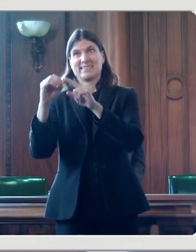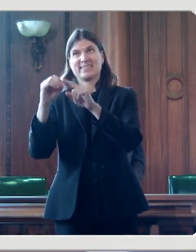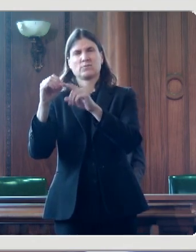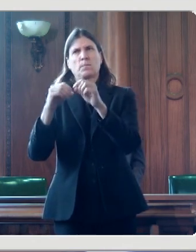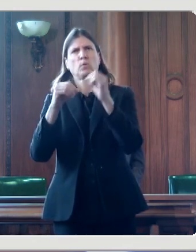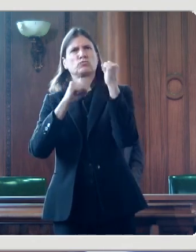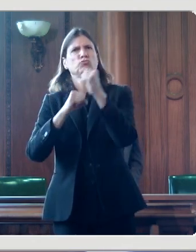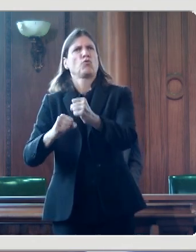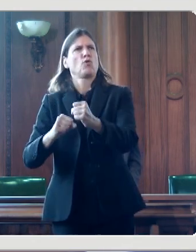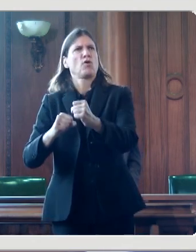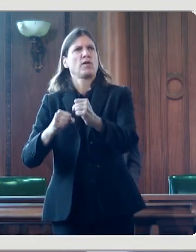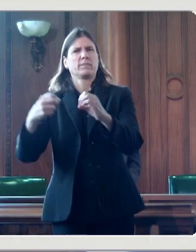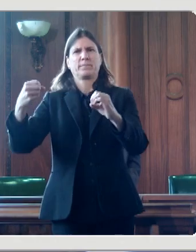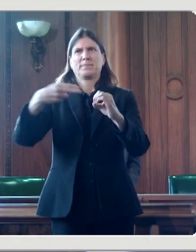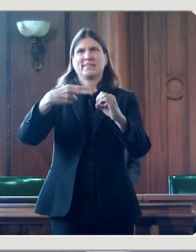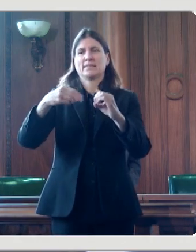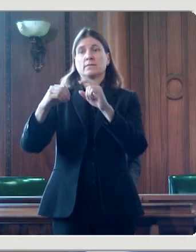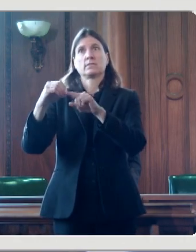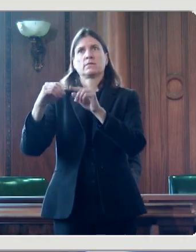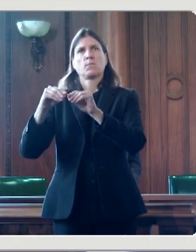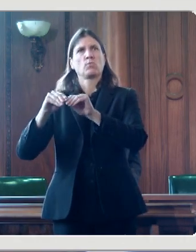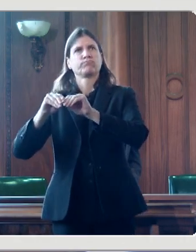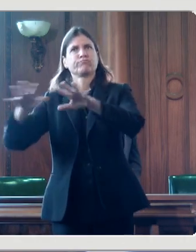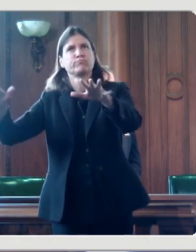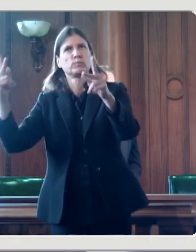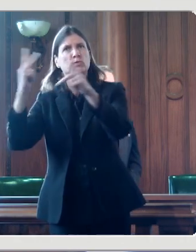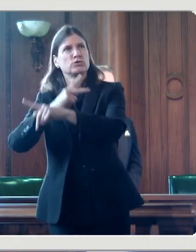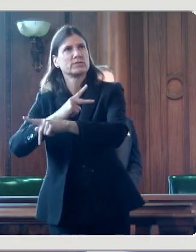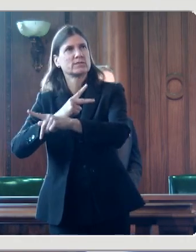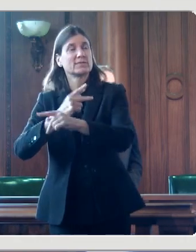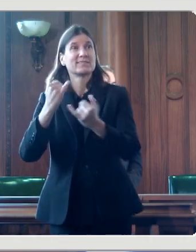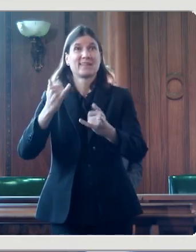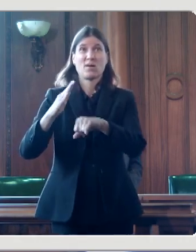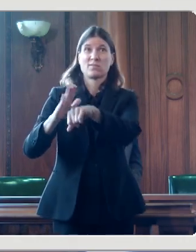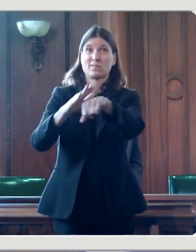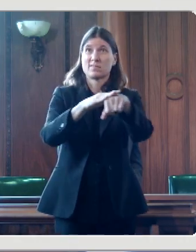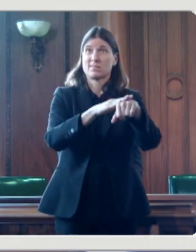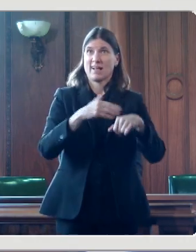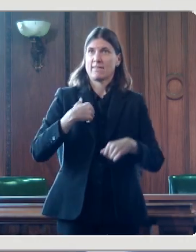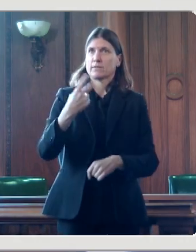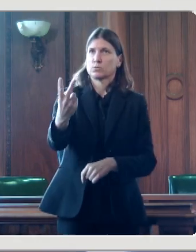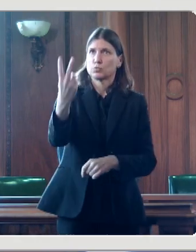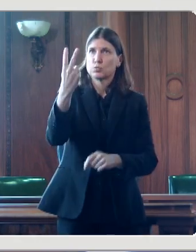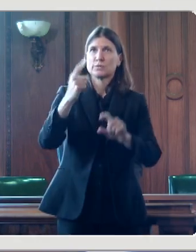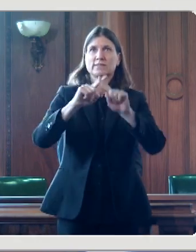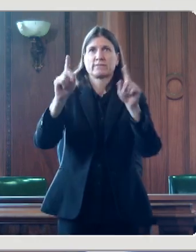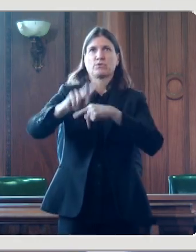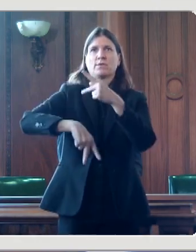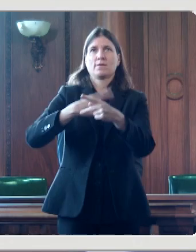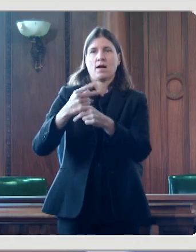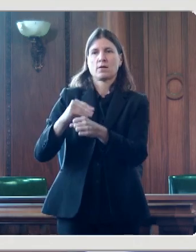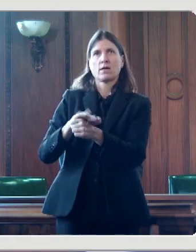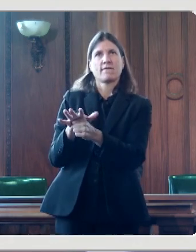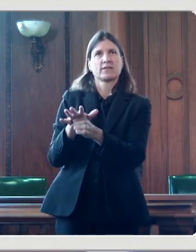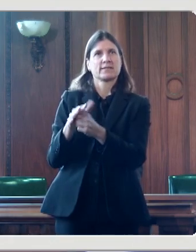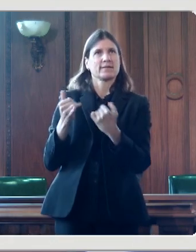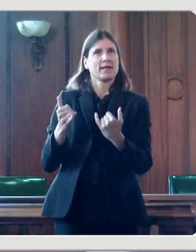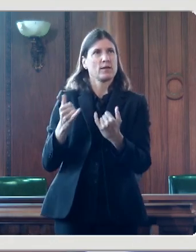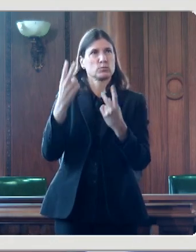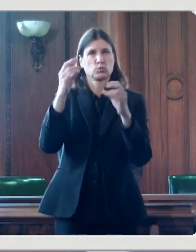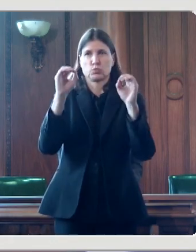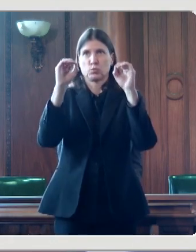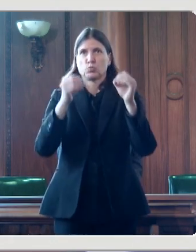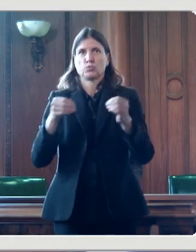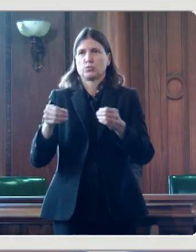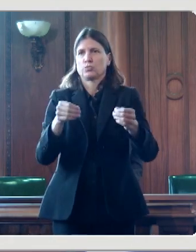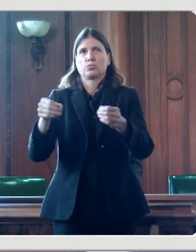similar to what we've been talking about over the last 10 months. They are to stay safe, to remain vigilant, and for us to focus on